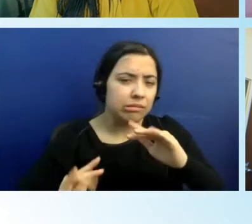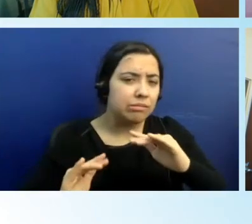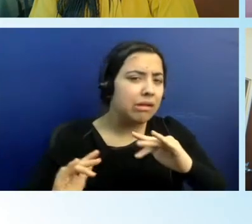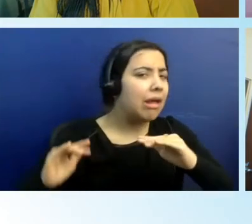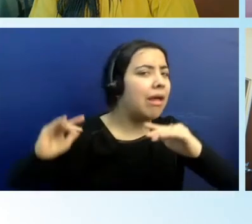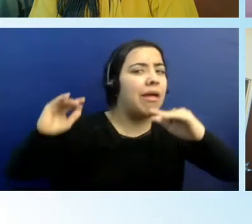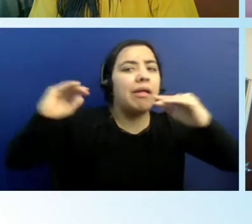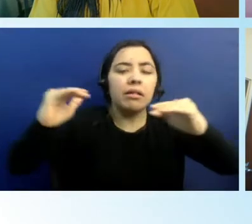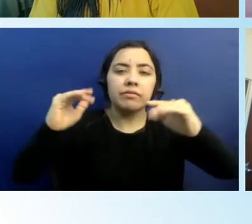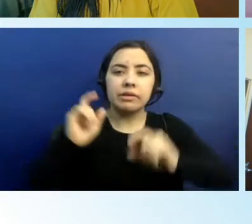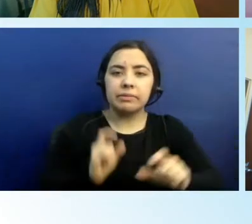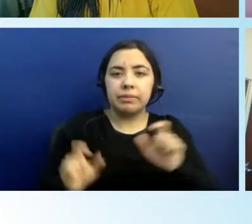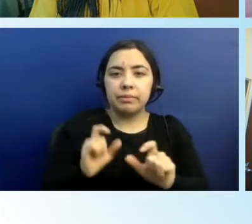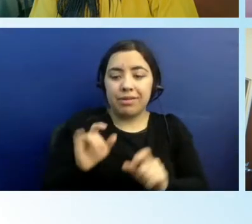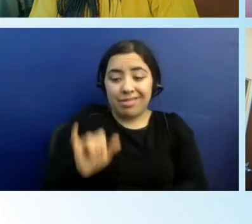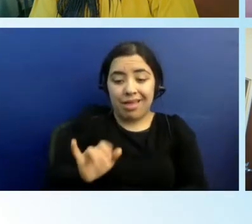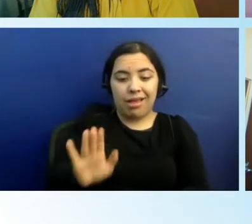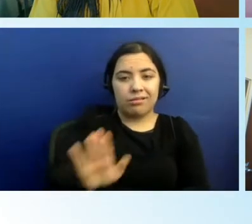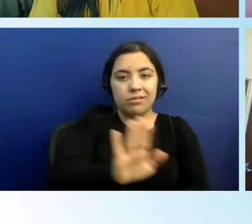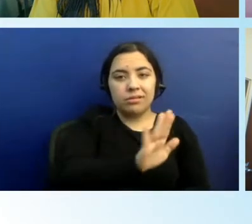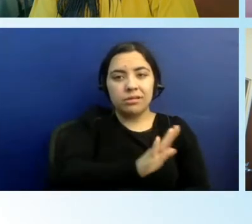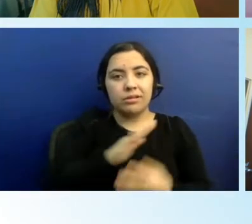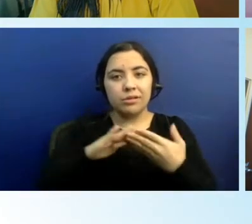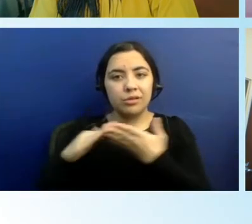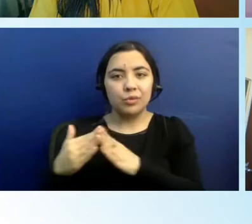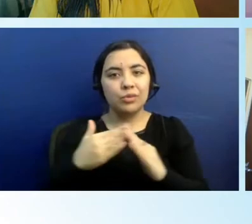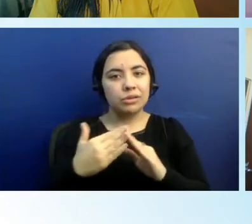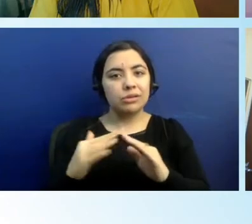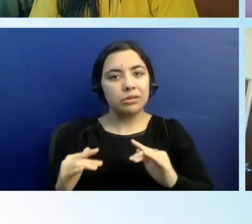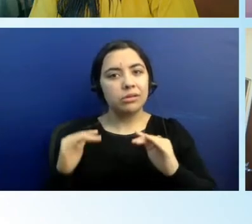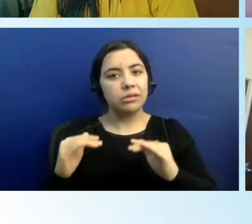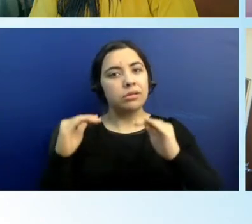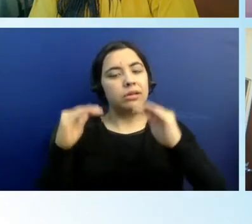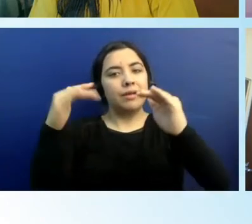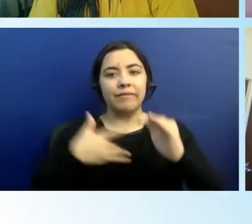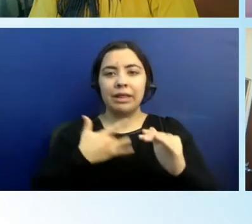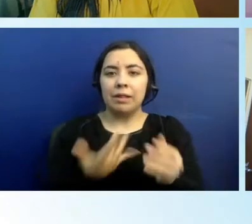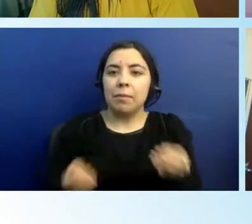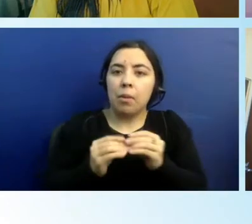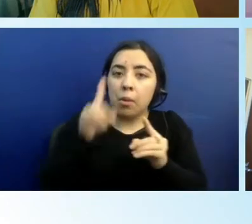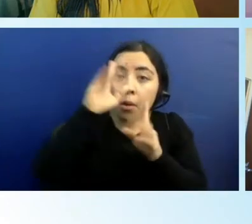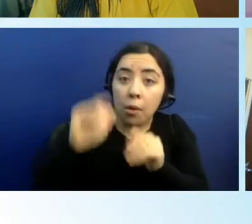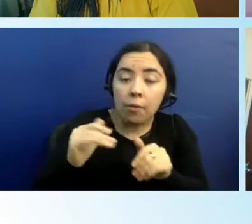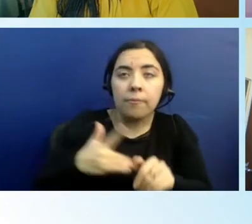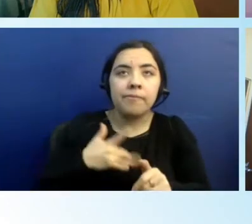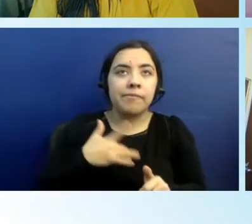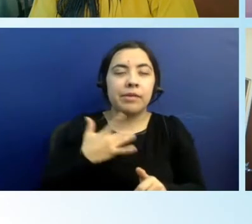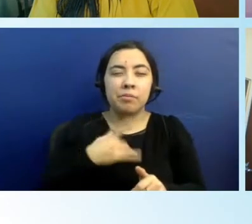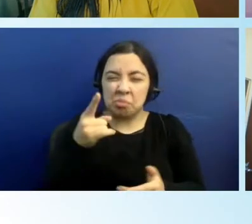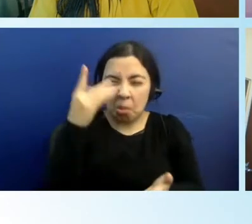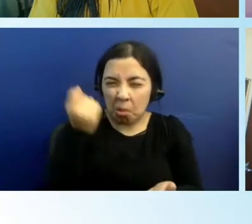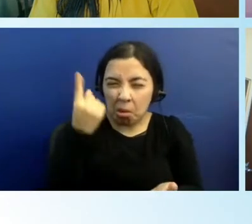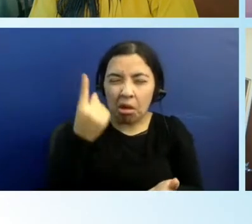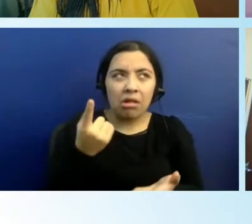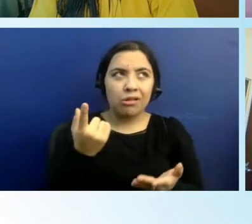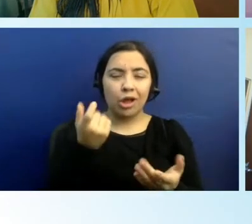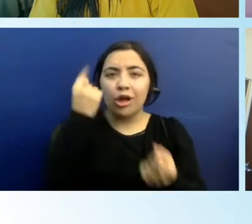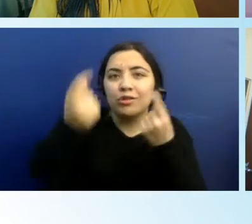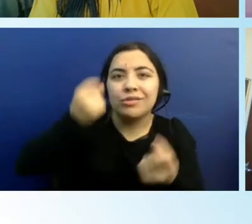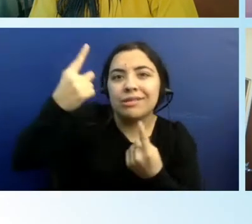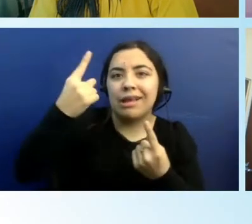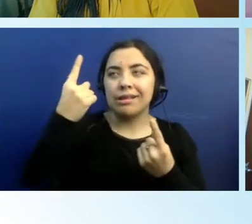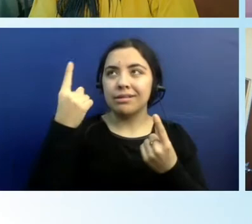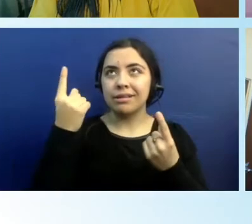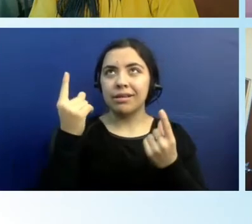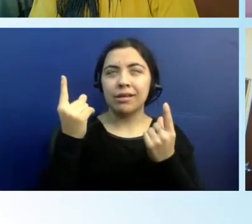elevate people in those communities to a certain aspect where there's more hope and there's more, understanding of what's necessary to be